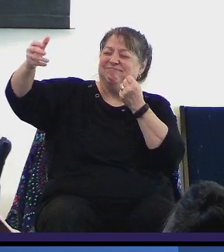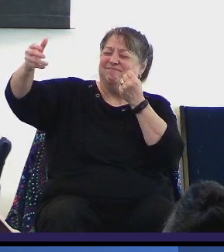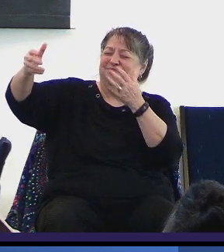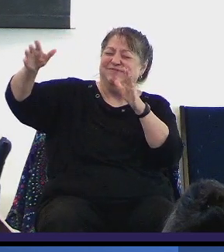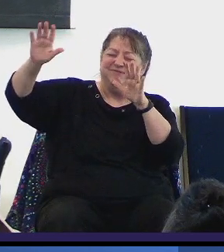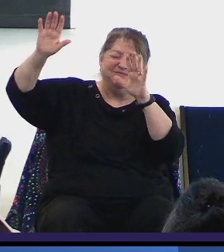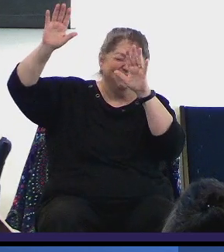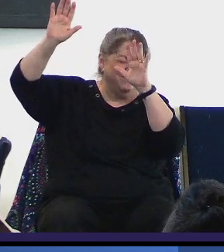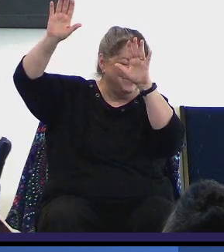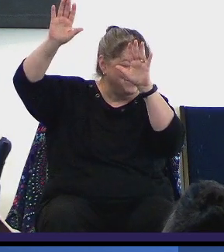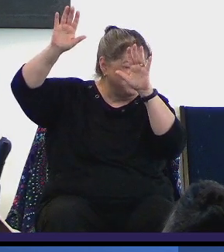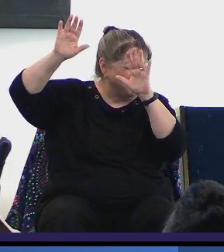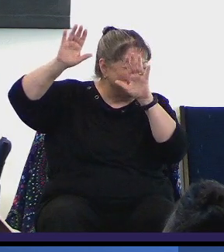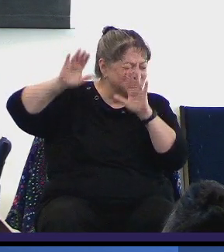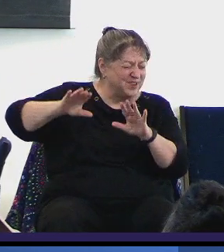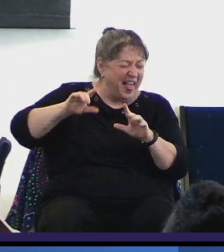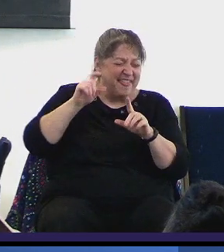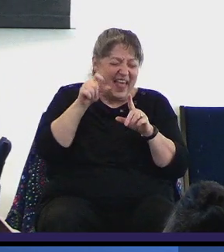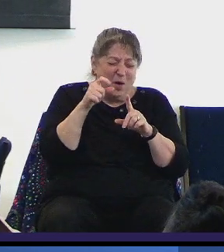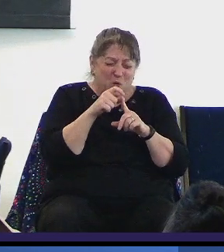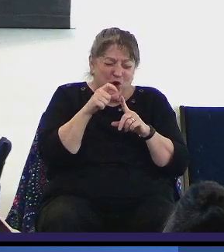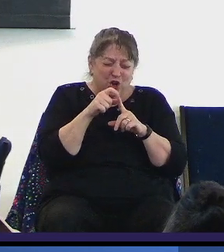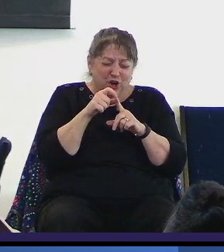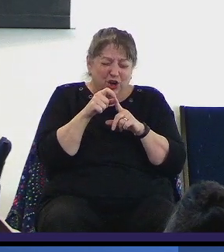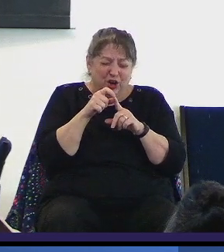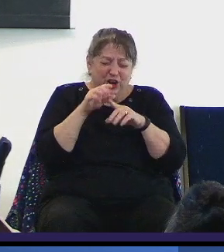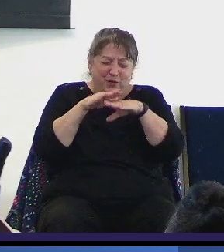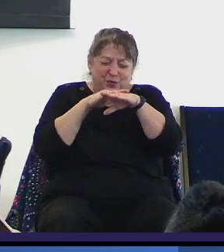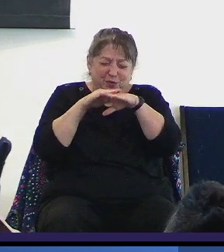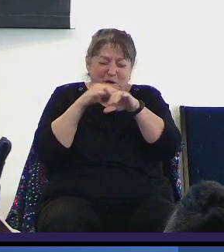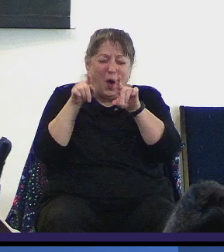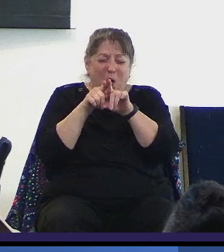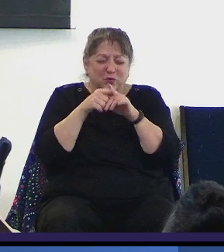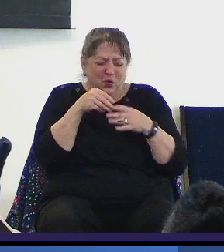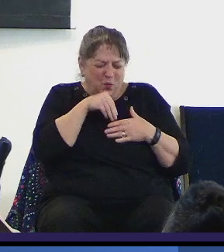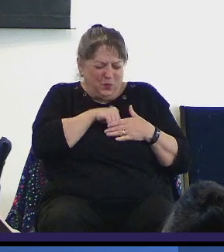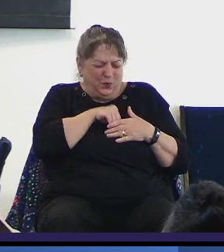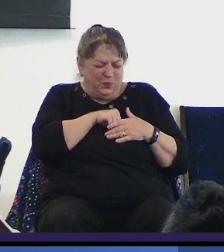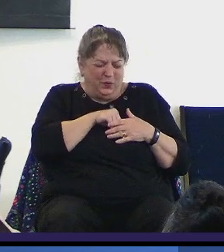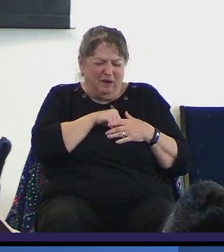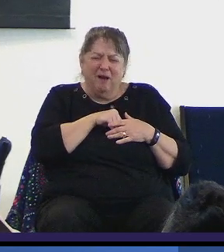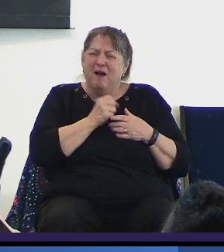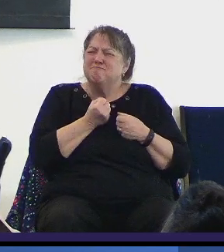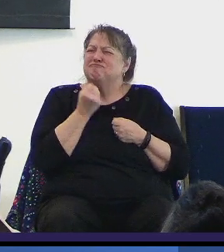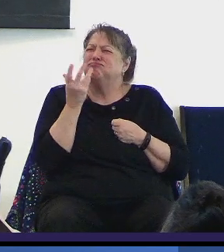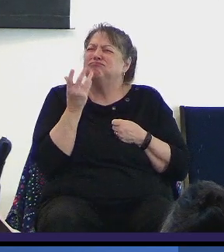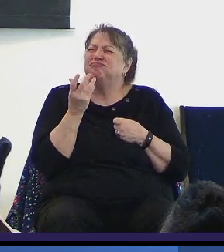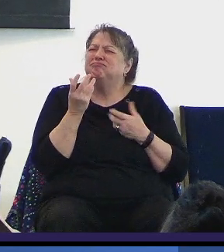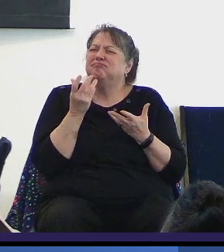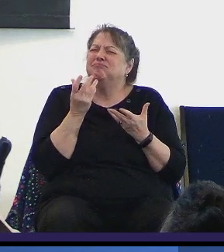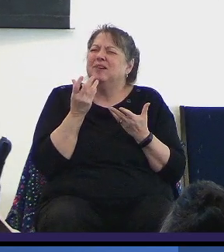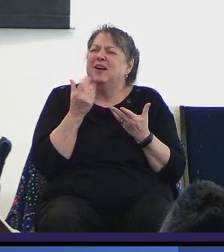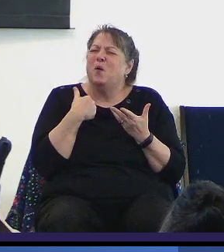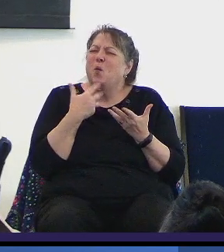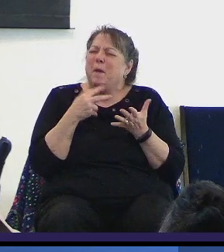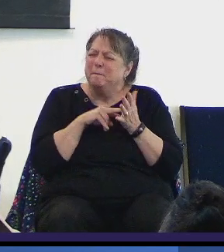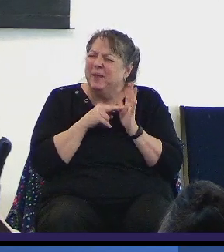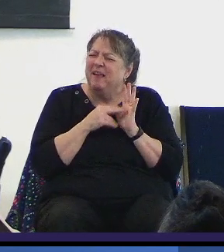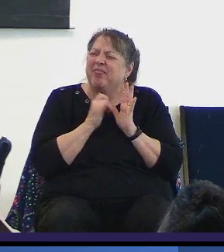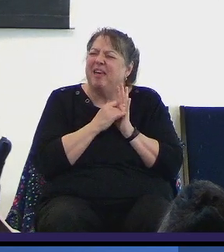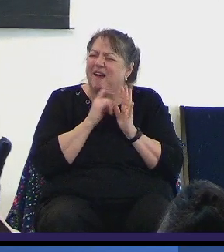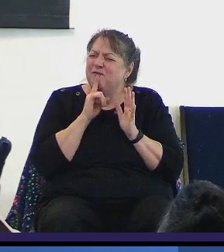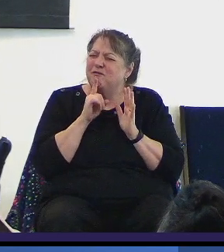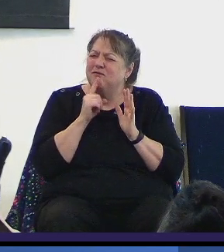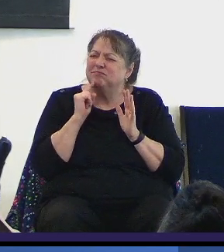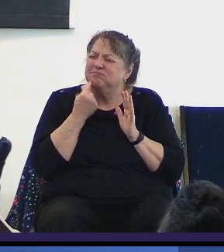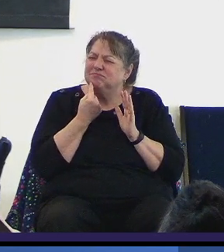just externally, verbally, but internally, we can rejoice in the presence of Christ in our lives and sing songs unto you, even while